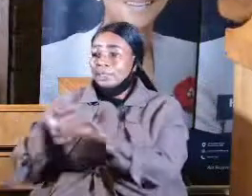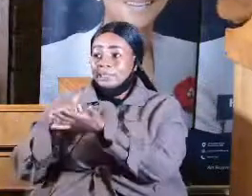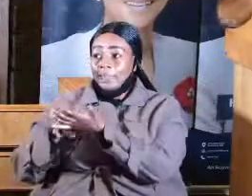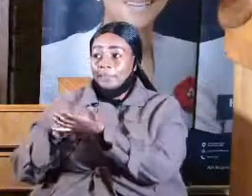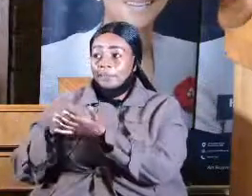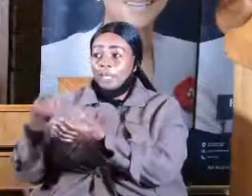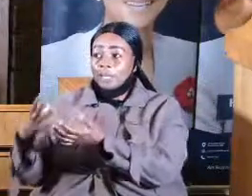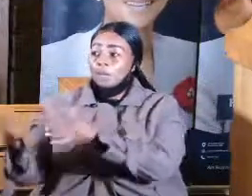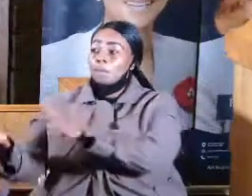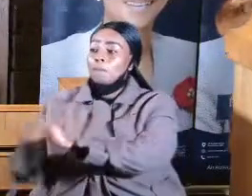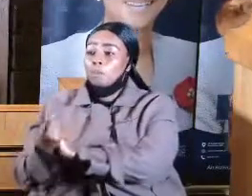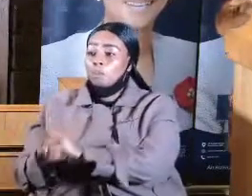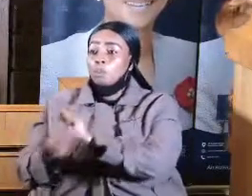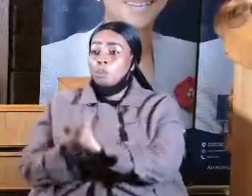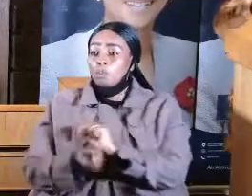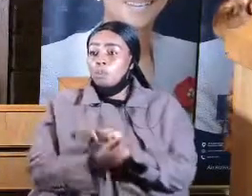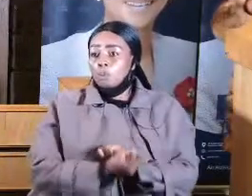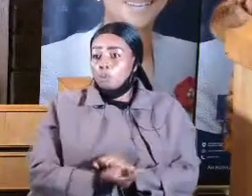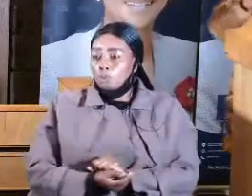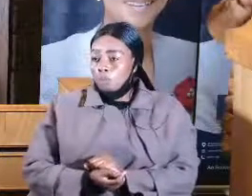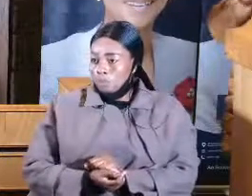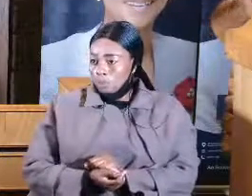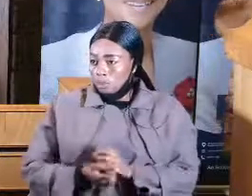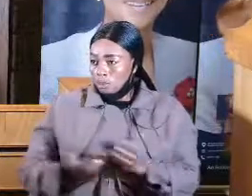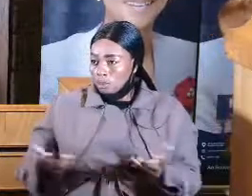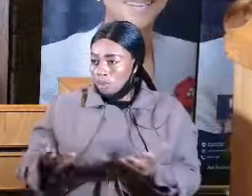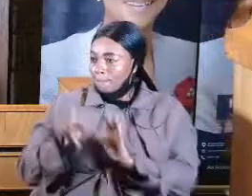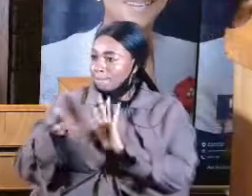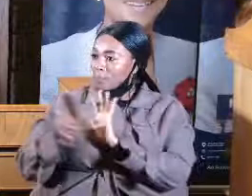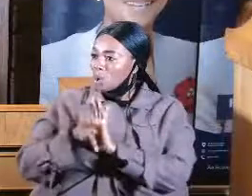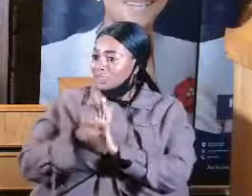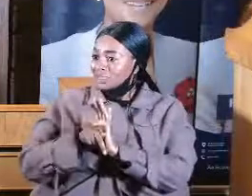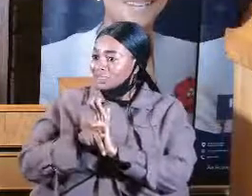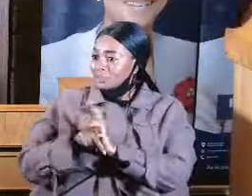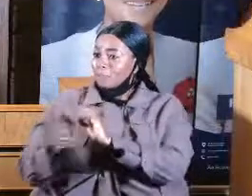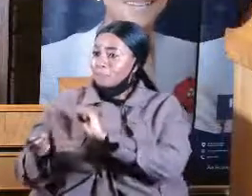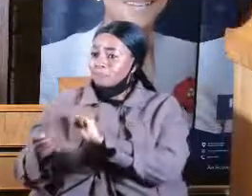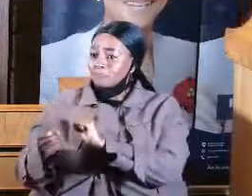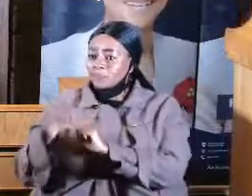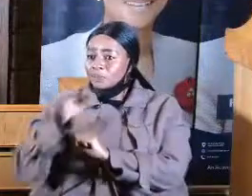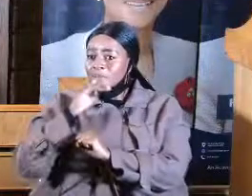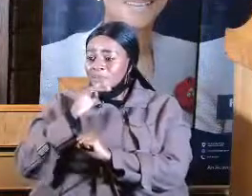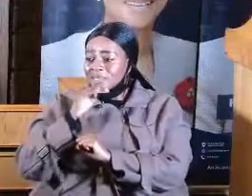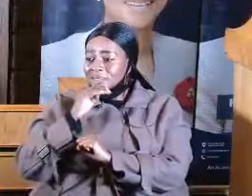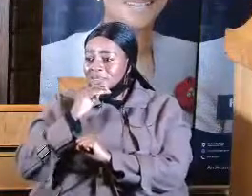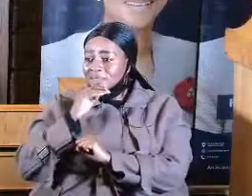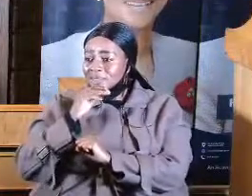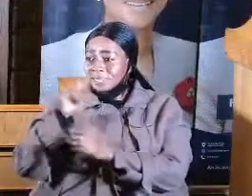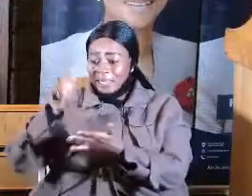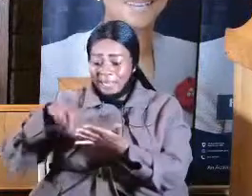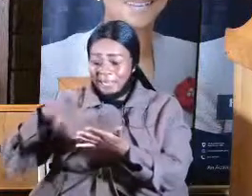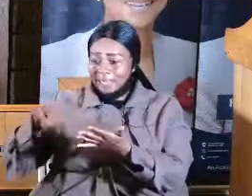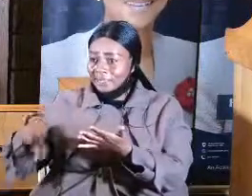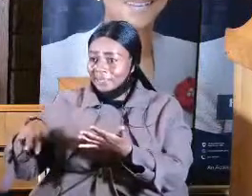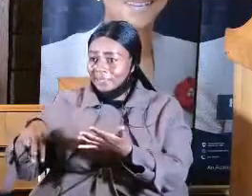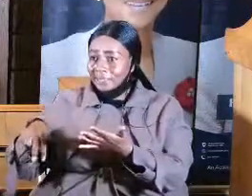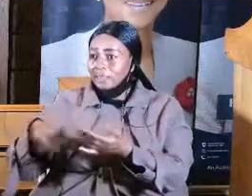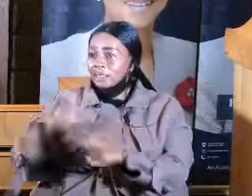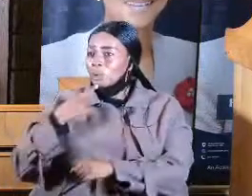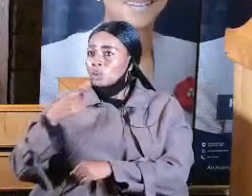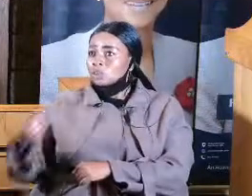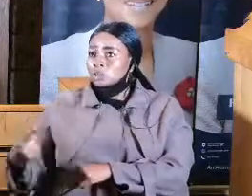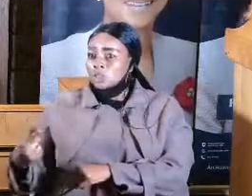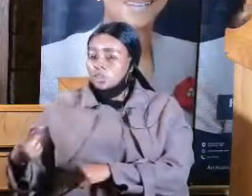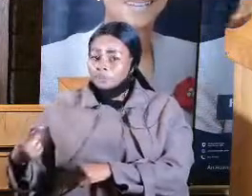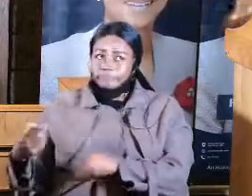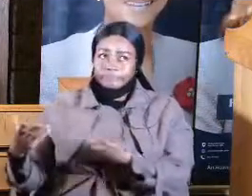the policies of opening a debt, they are not very friendly to women. They'll always look at